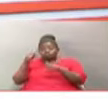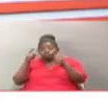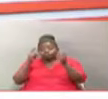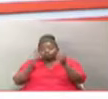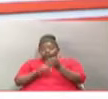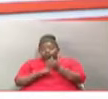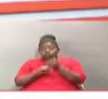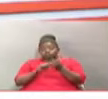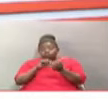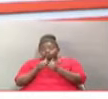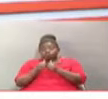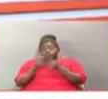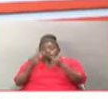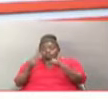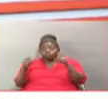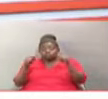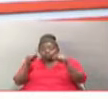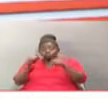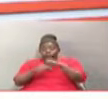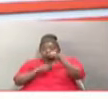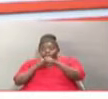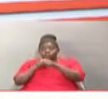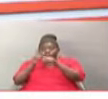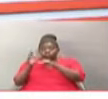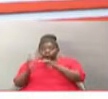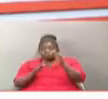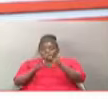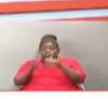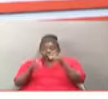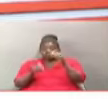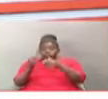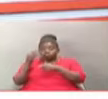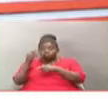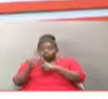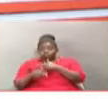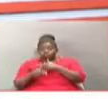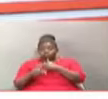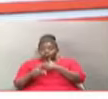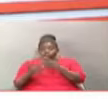mpaka ez'enjawulo omwaka guno okwetekera empaka eziddako omwaka ogujja.